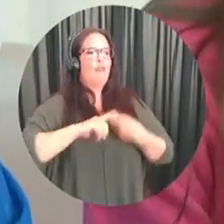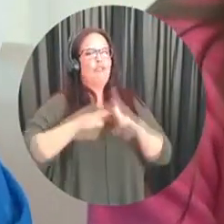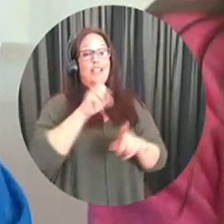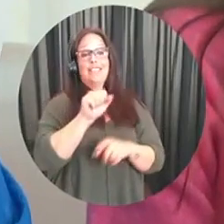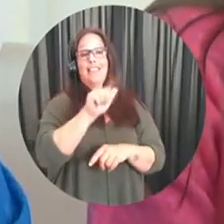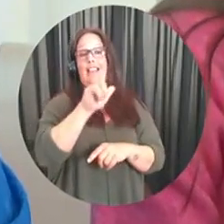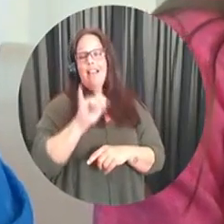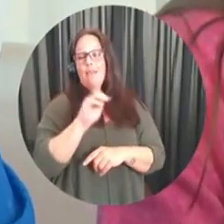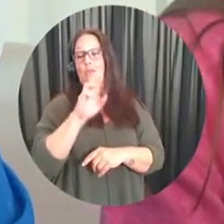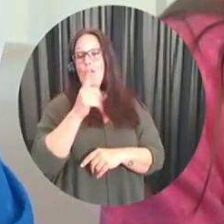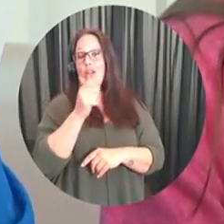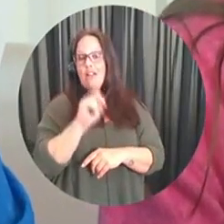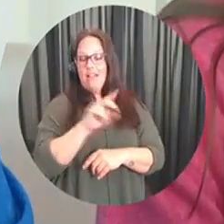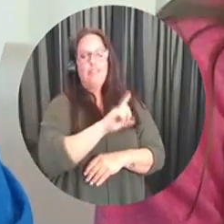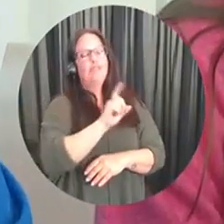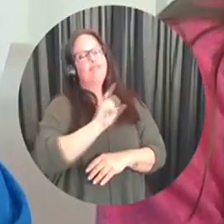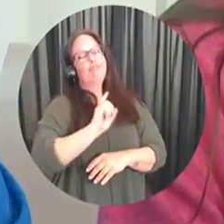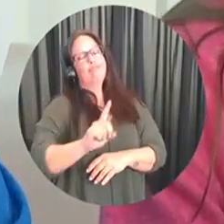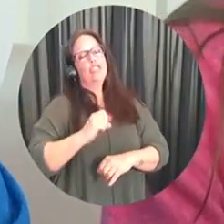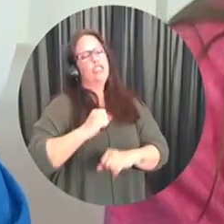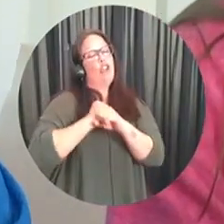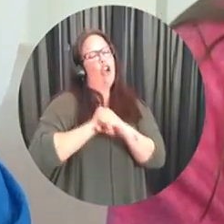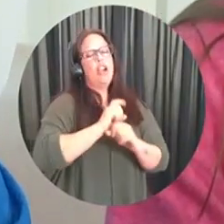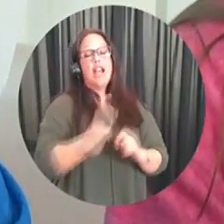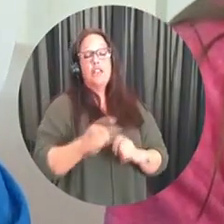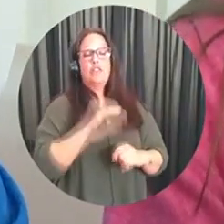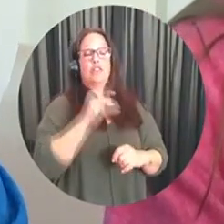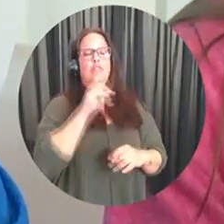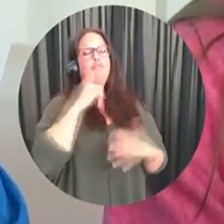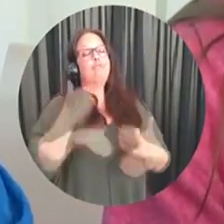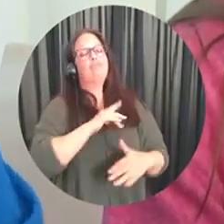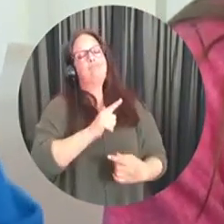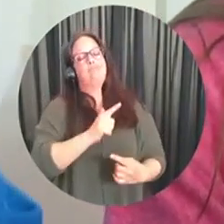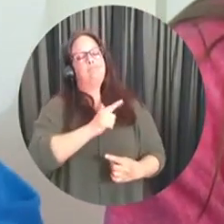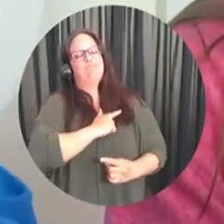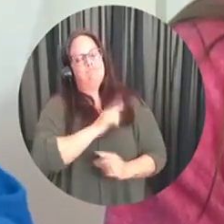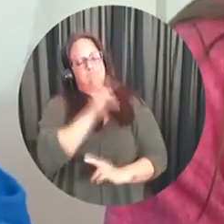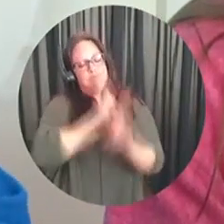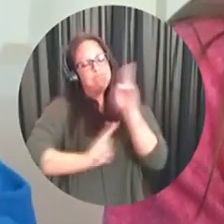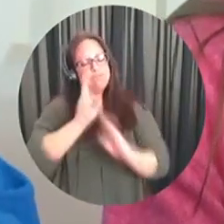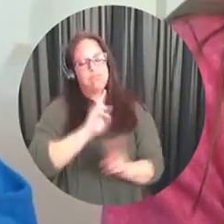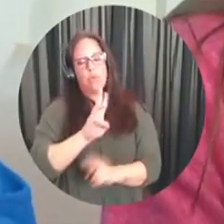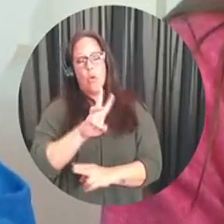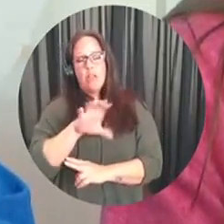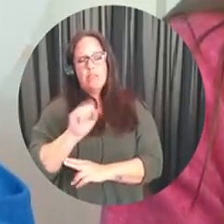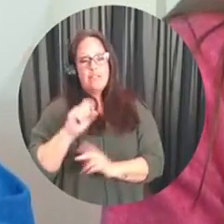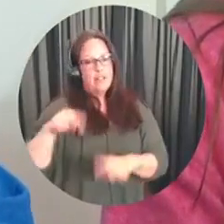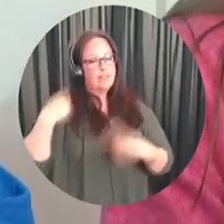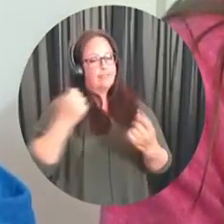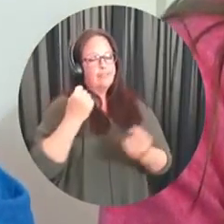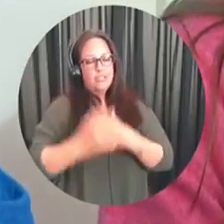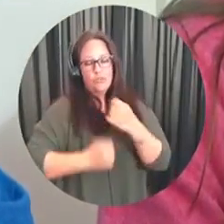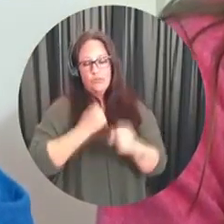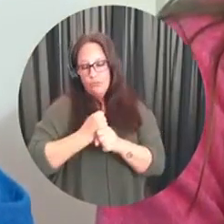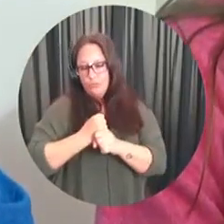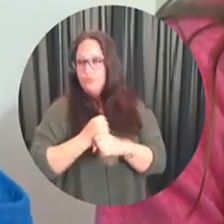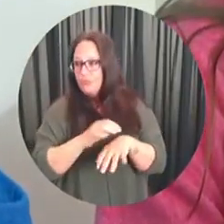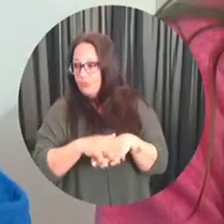she is a guardian angel, and she's been very loyal to the Wood County Society for a long time. And